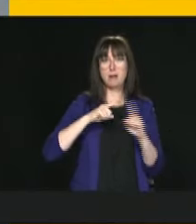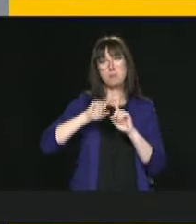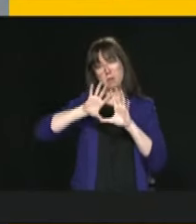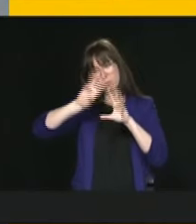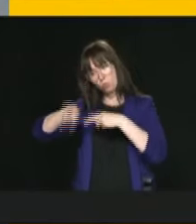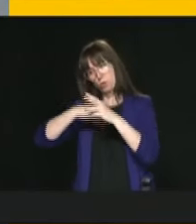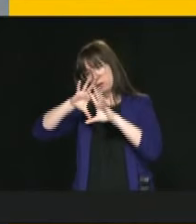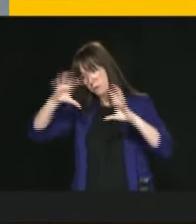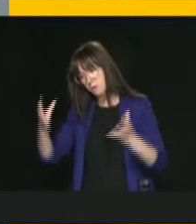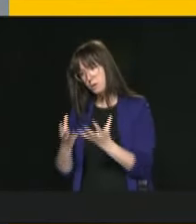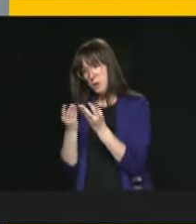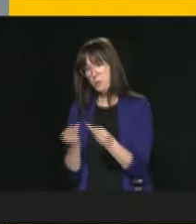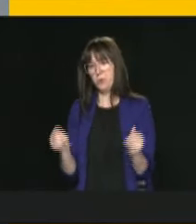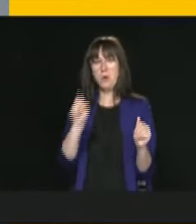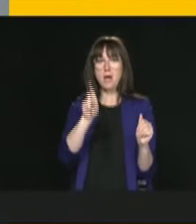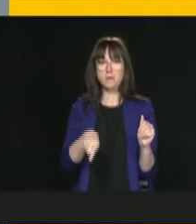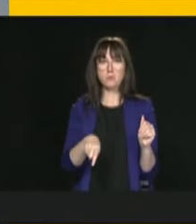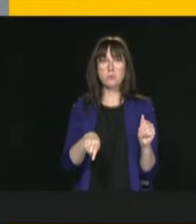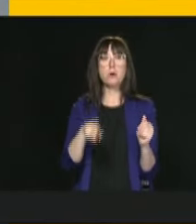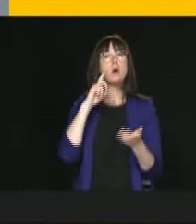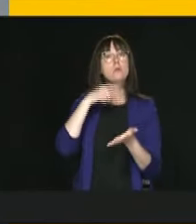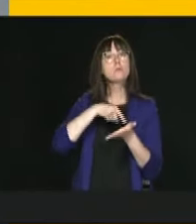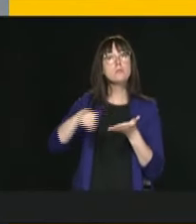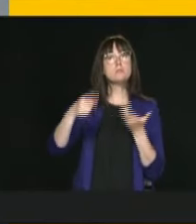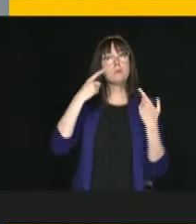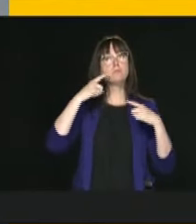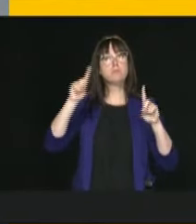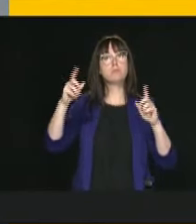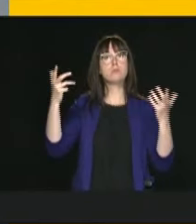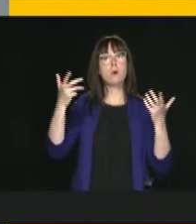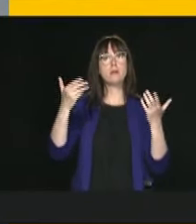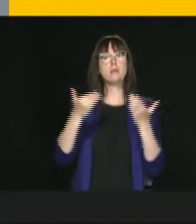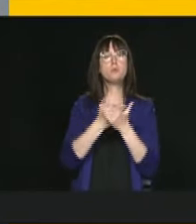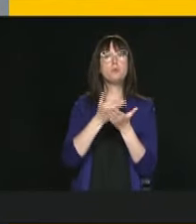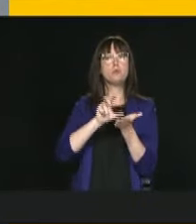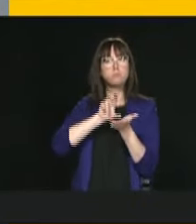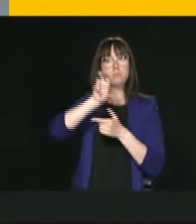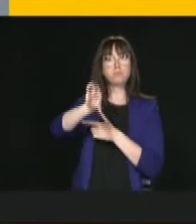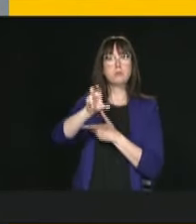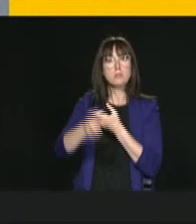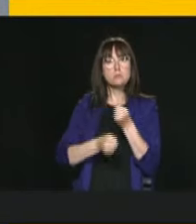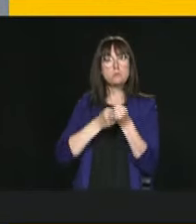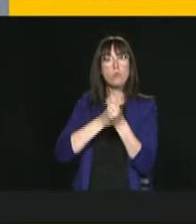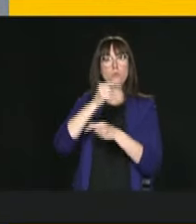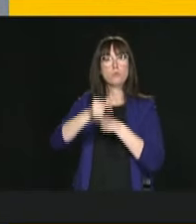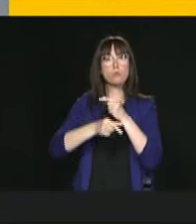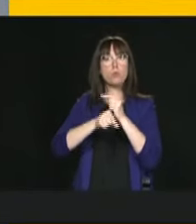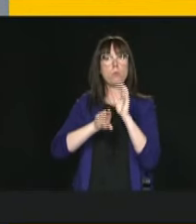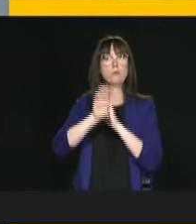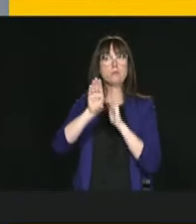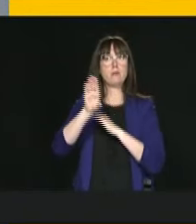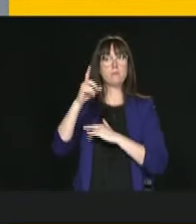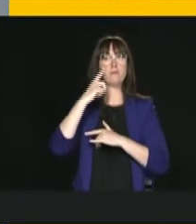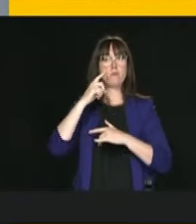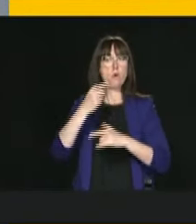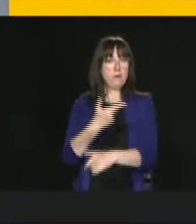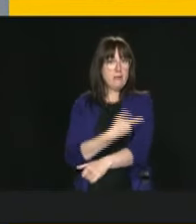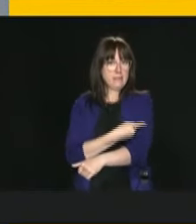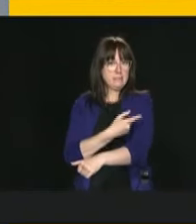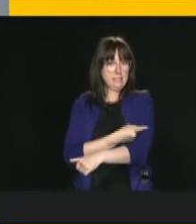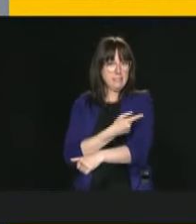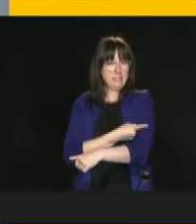found. So earlier this week, we announced new investments to accelerate the global development of COVID-19